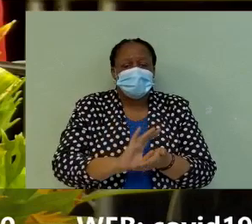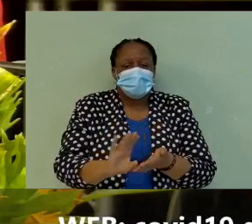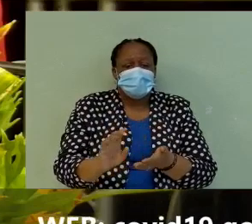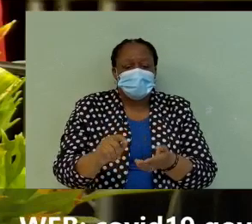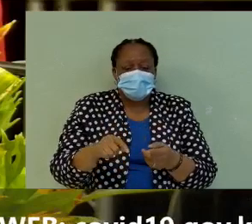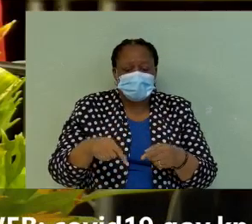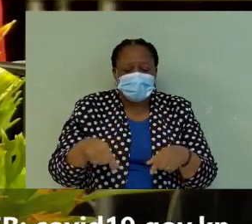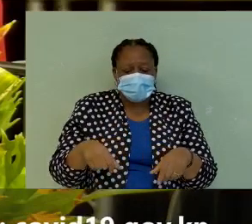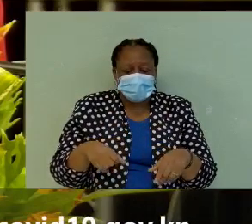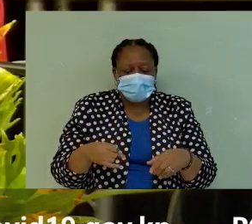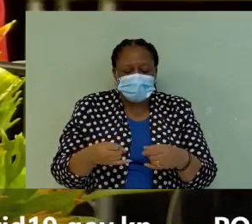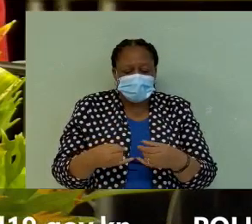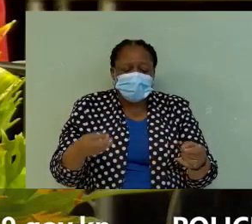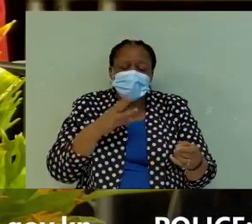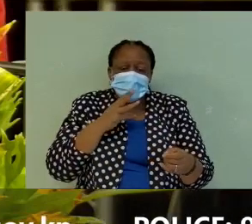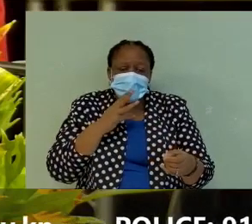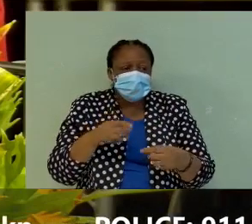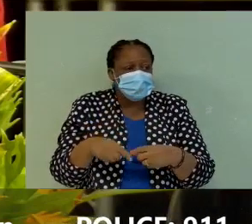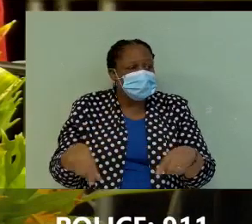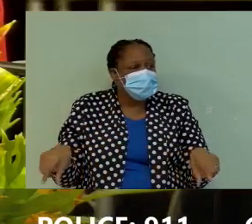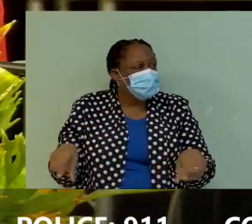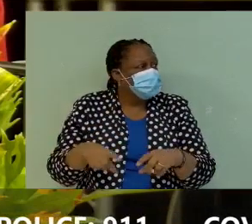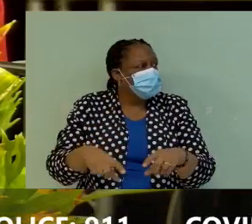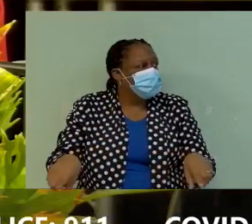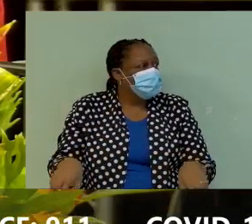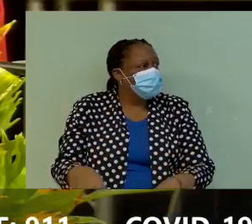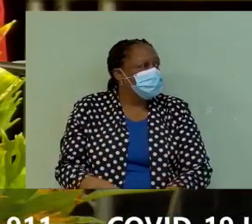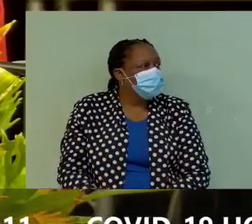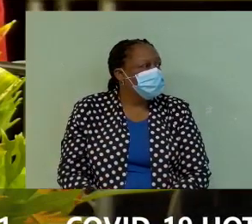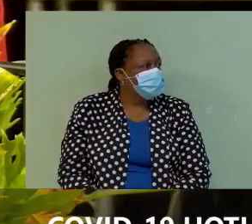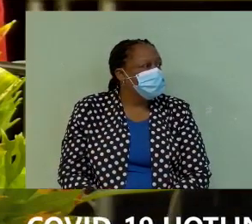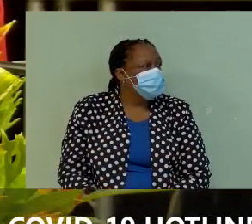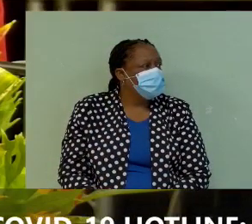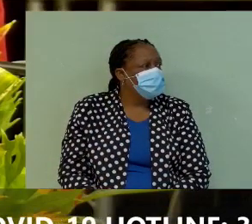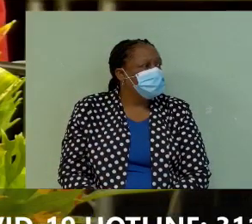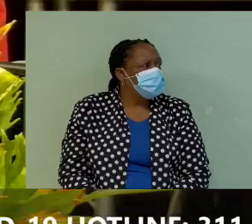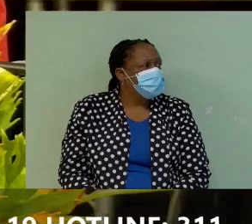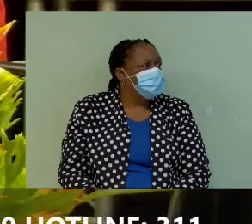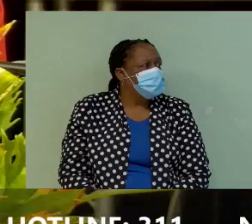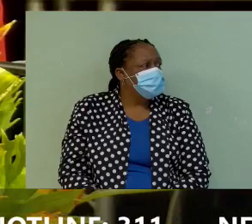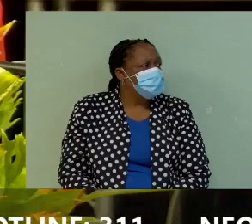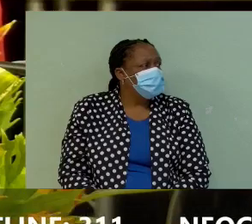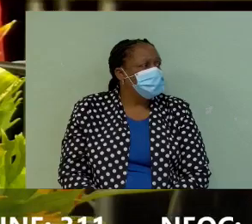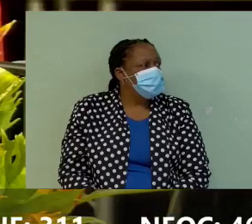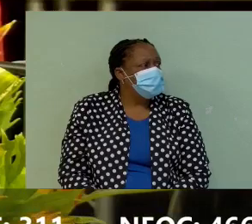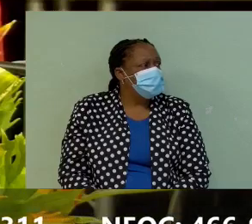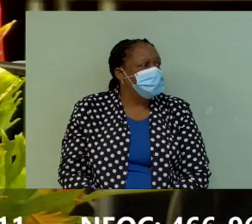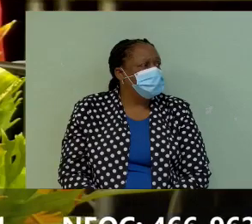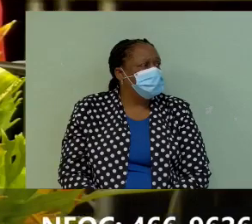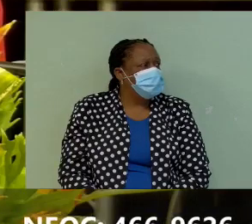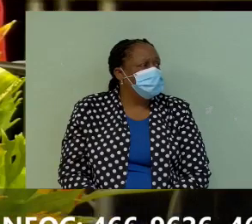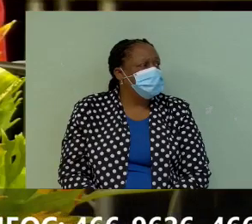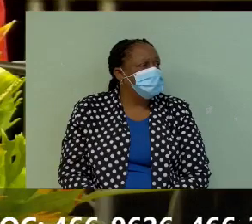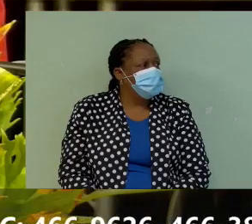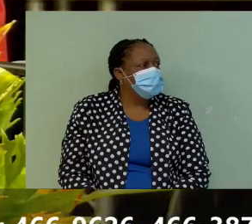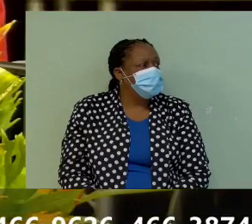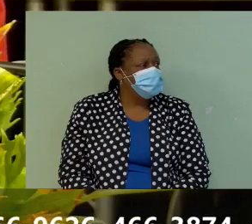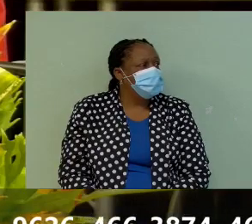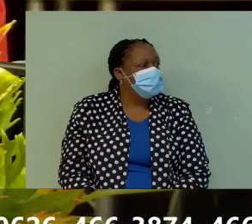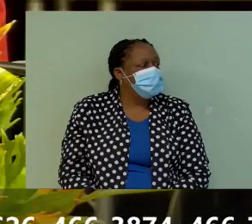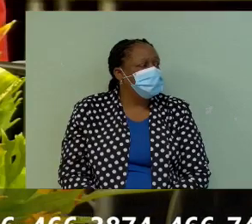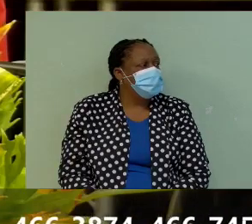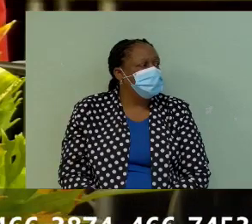back home whenever they come out early in the mornings to clean the drains? They are essential workers and